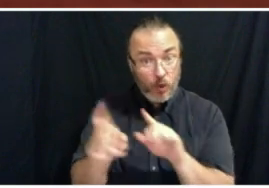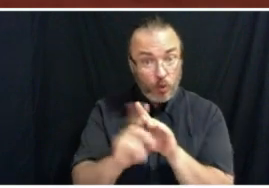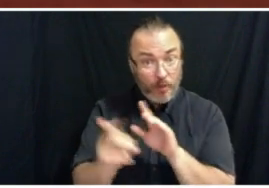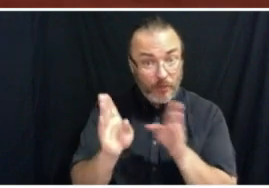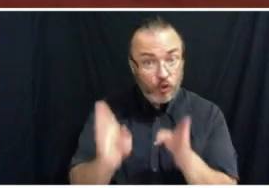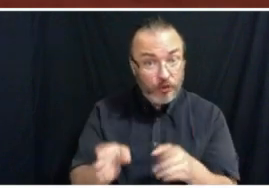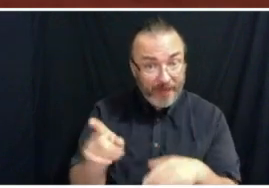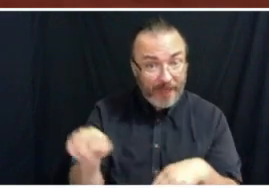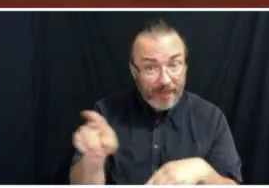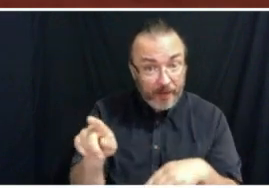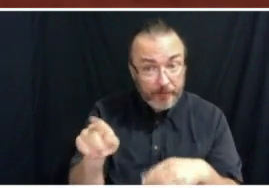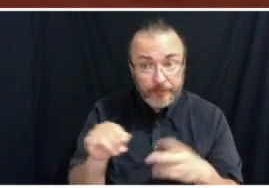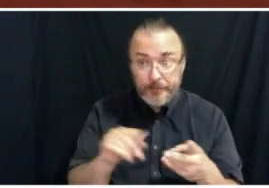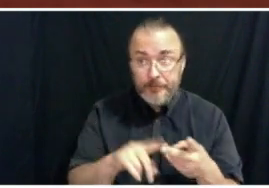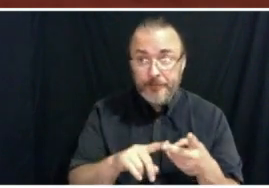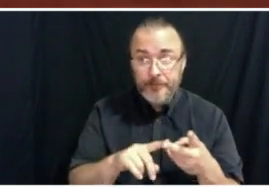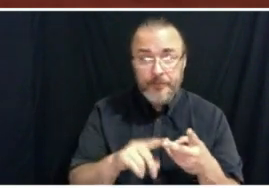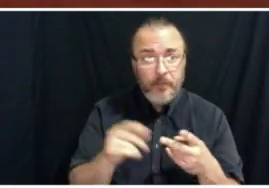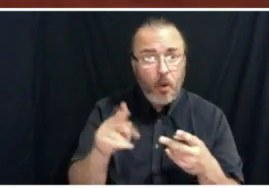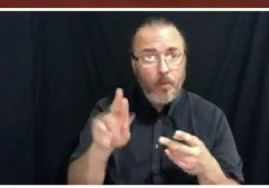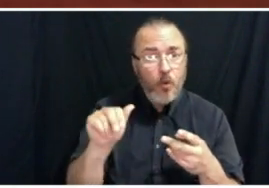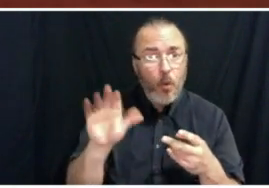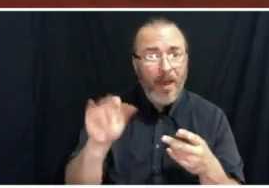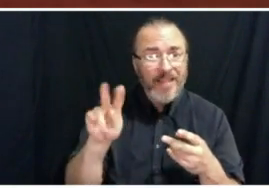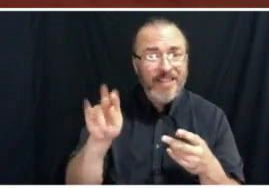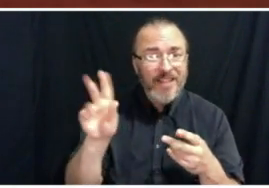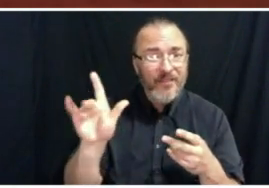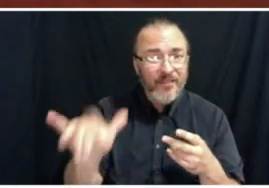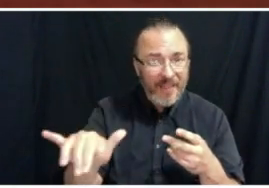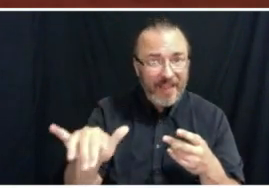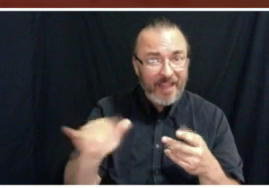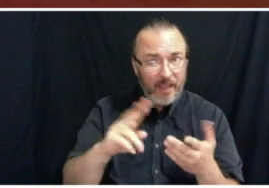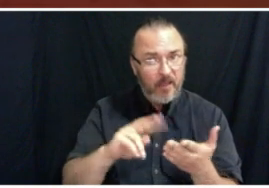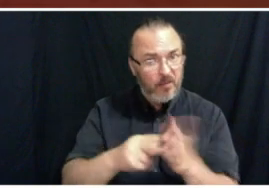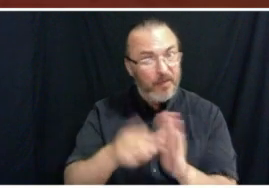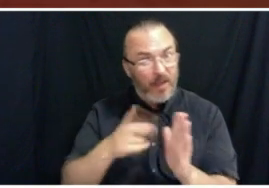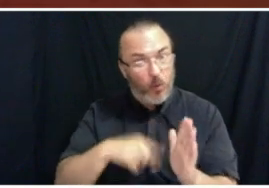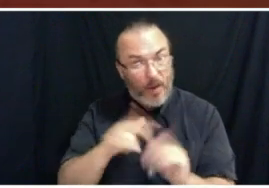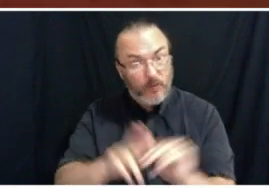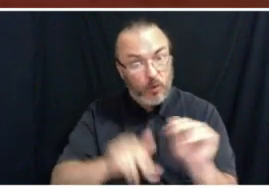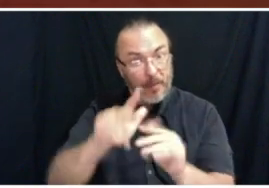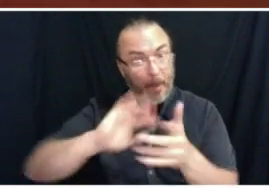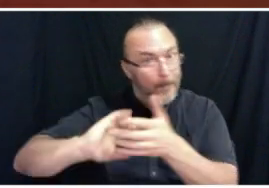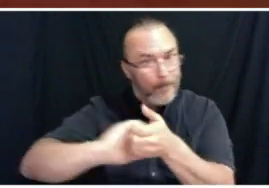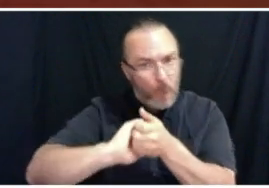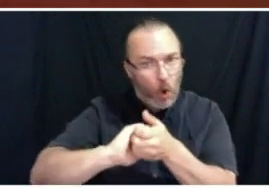is proactively based on partnerships between the government sectors,